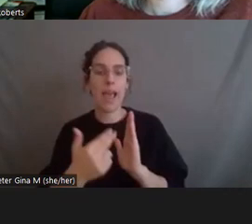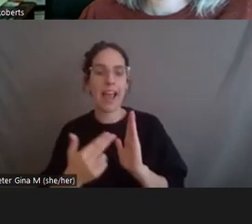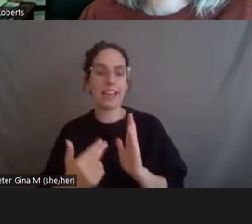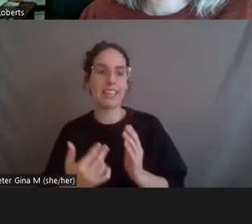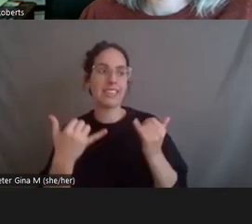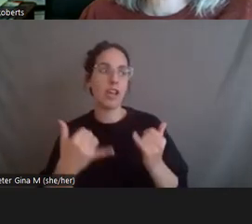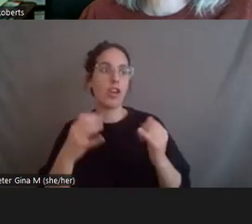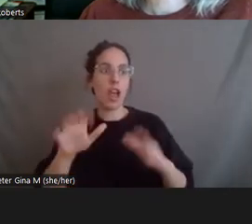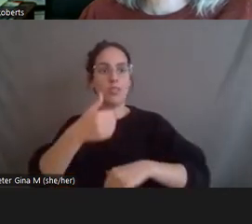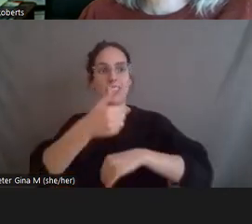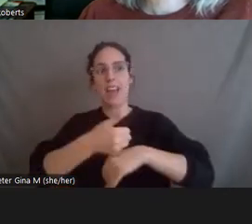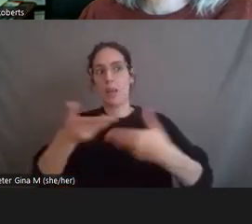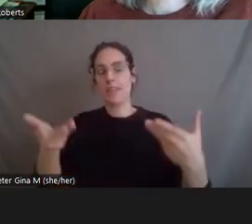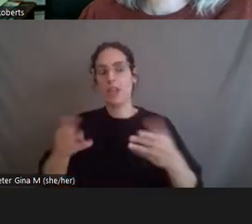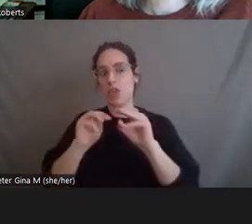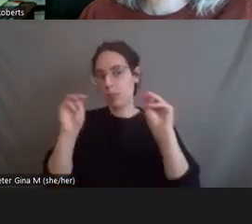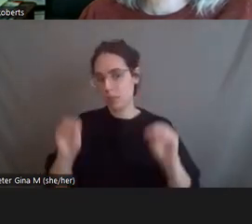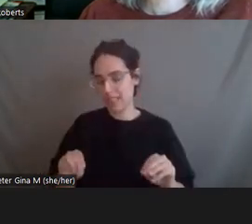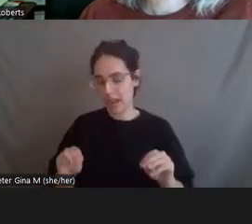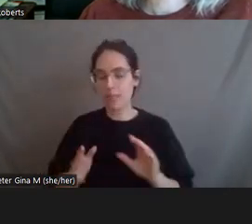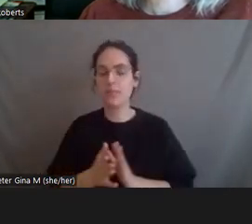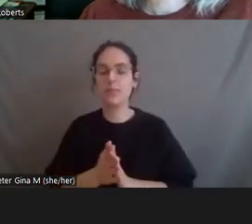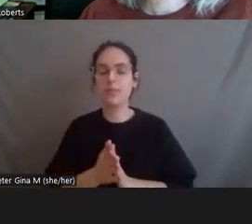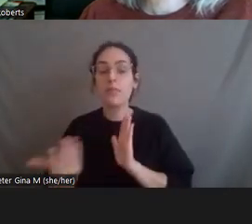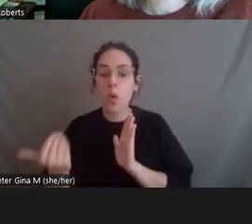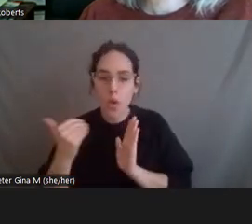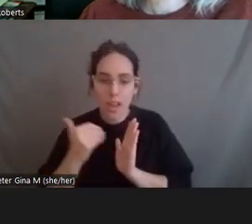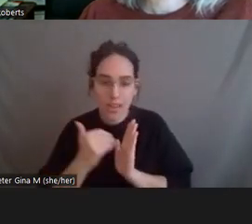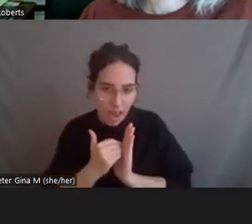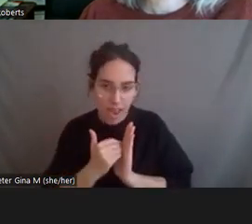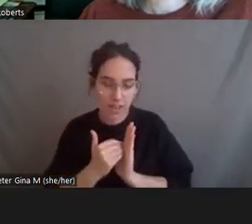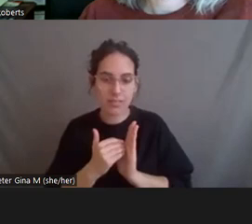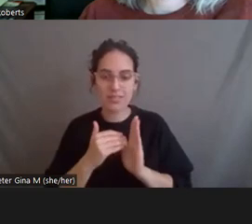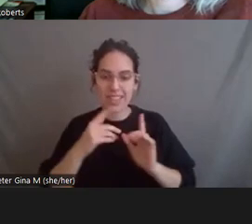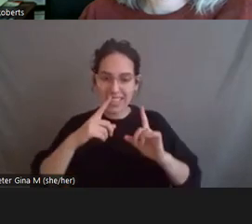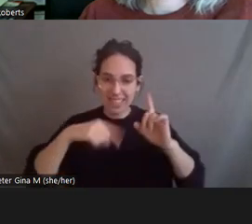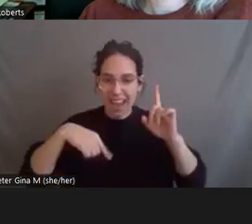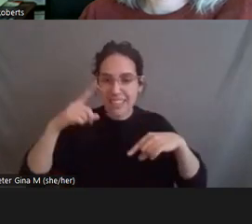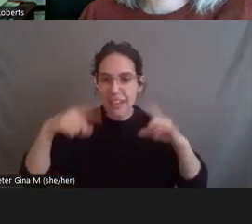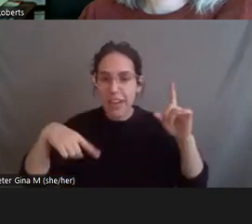here at the museum. And again, another kind of diverse, specific style